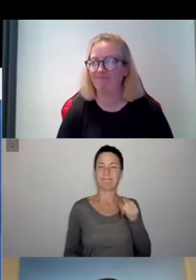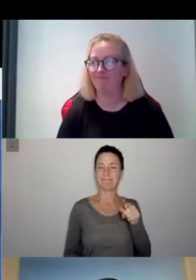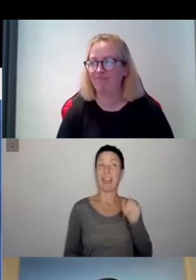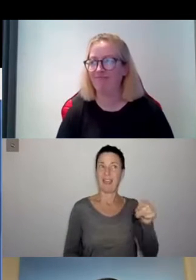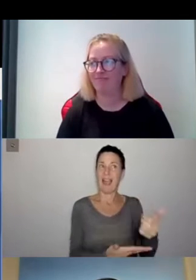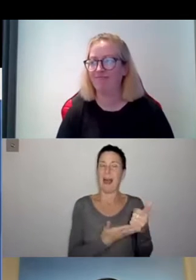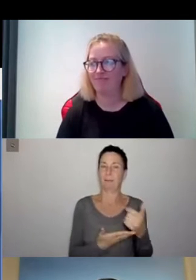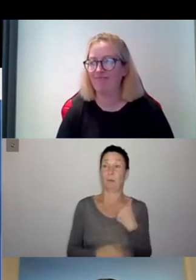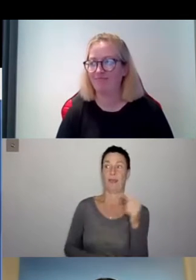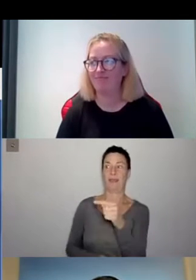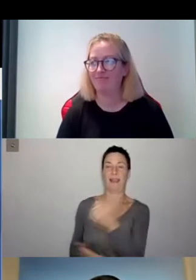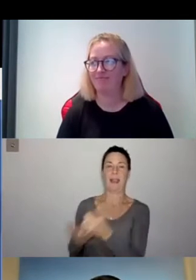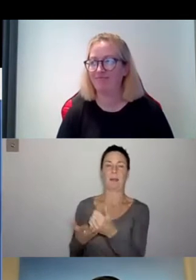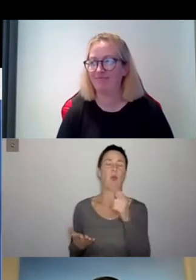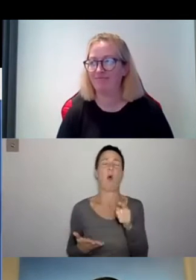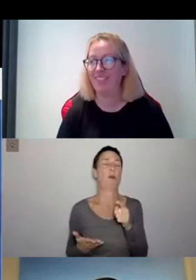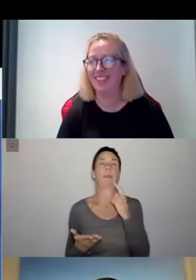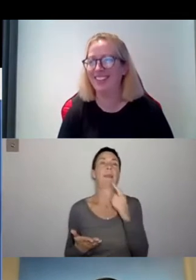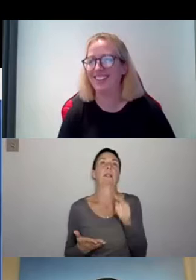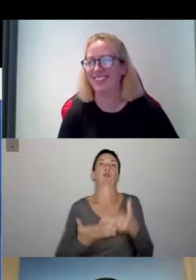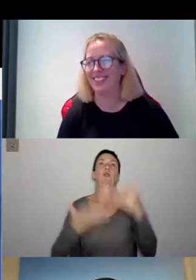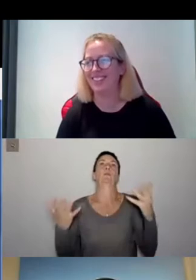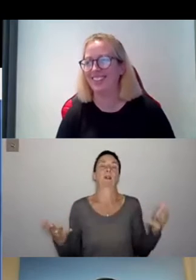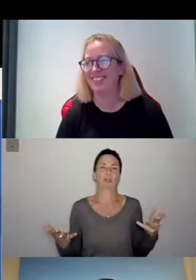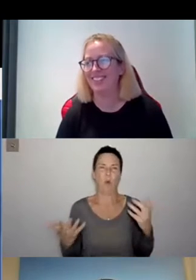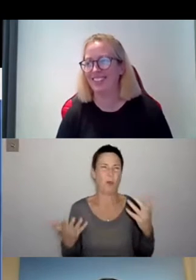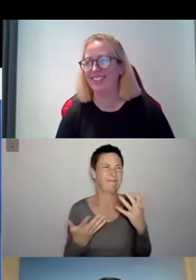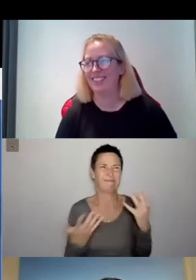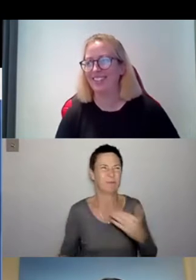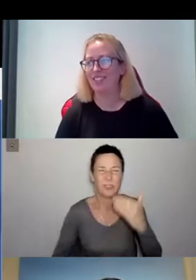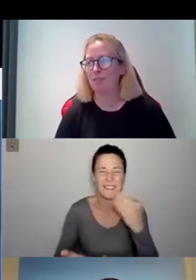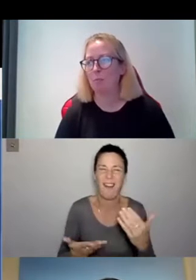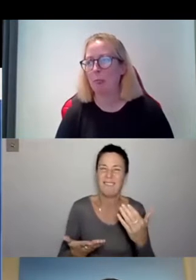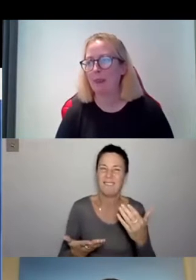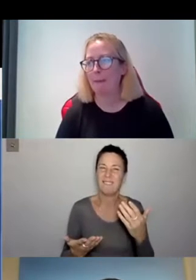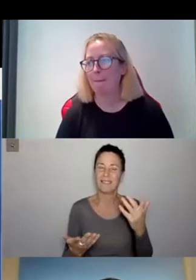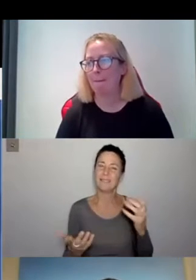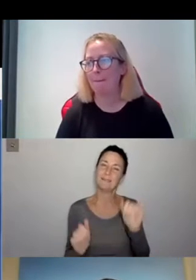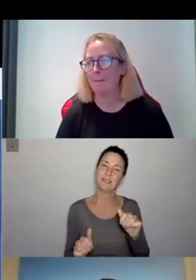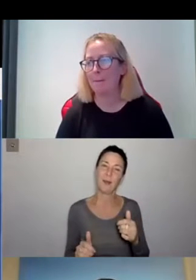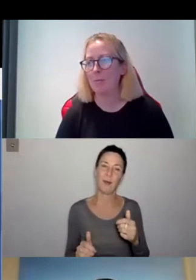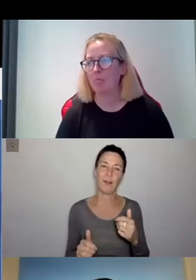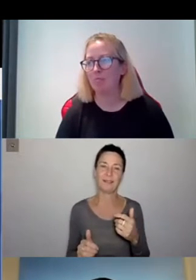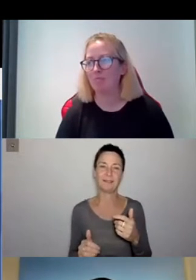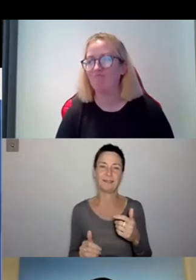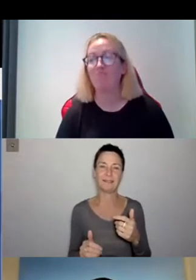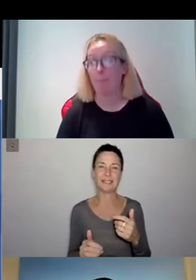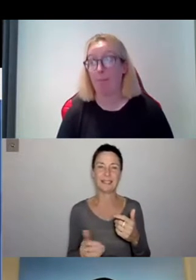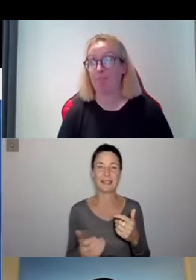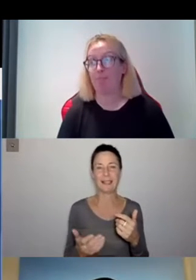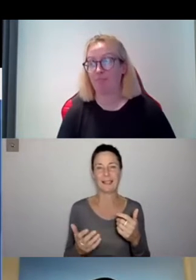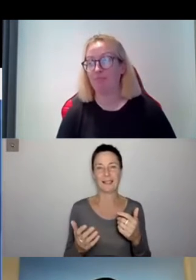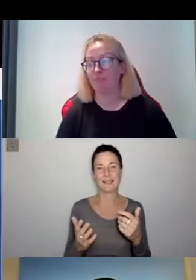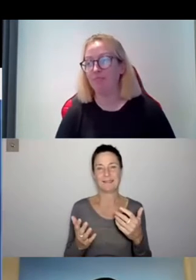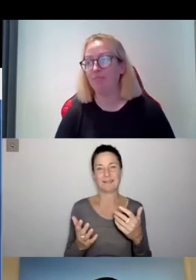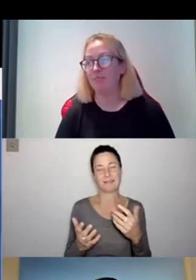that was too much, or that's not enough. But to say this, it's really frustrating. There can't be this kind of blanket policy